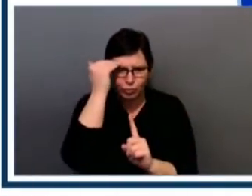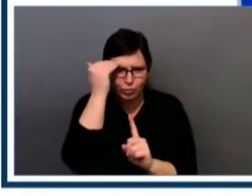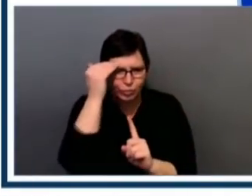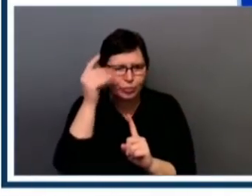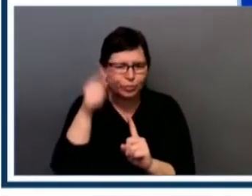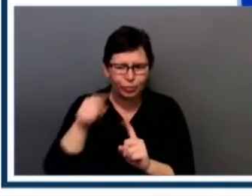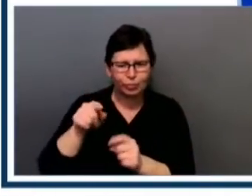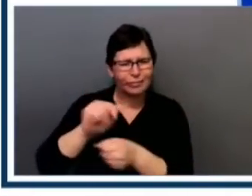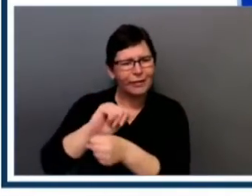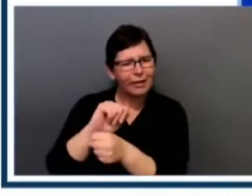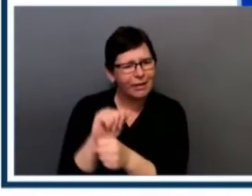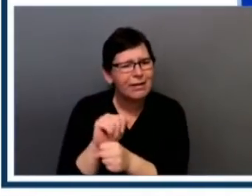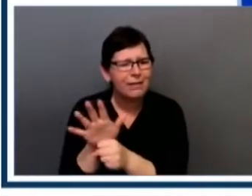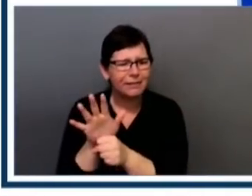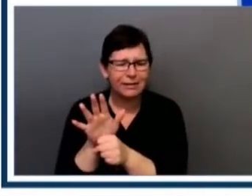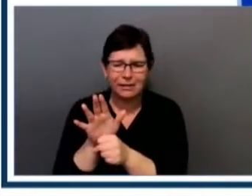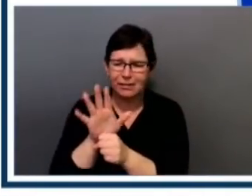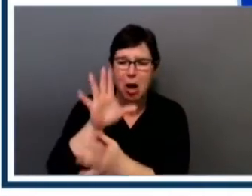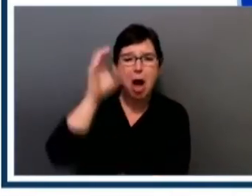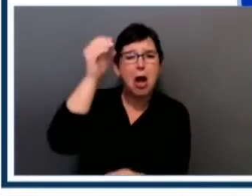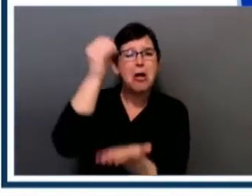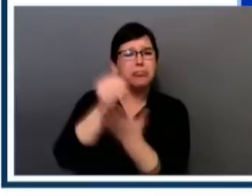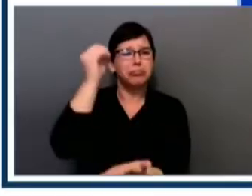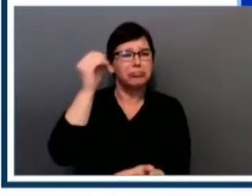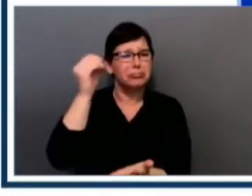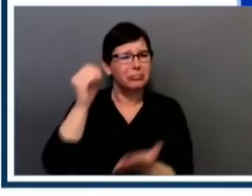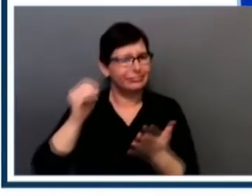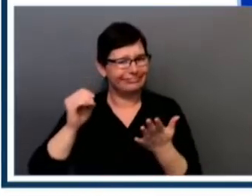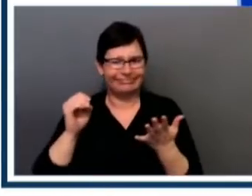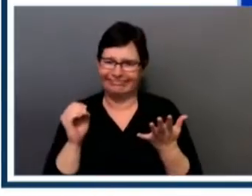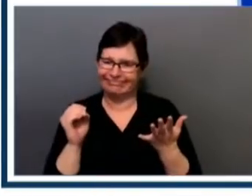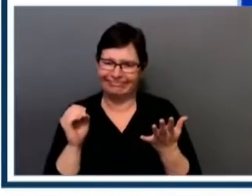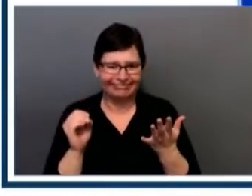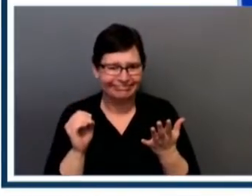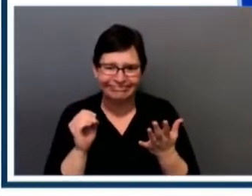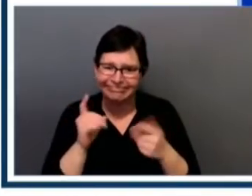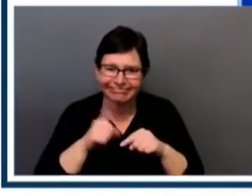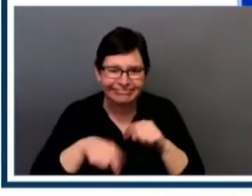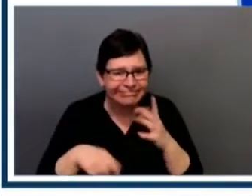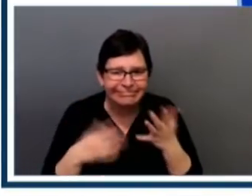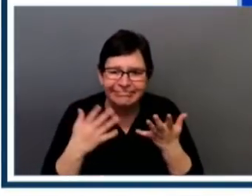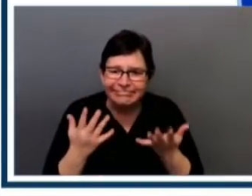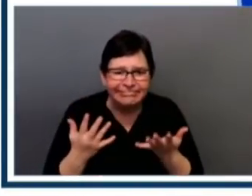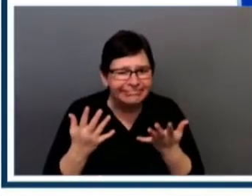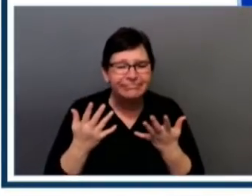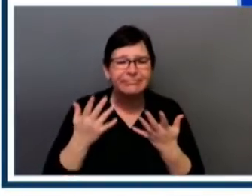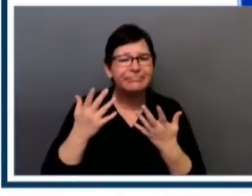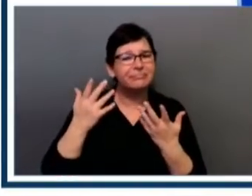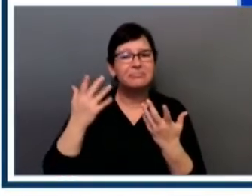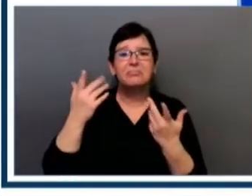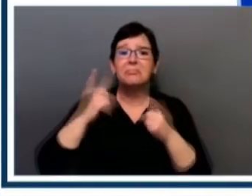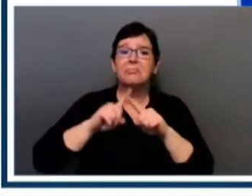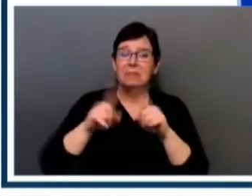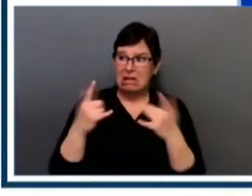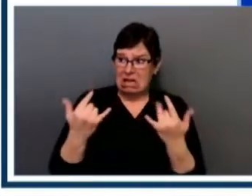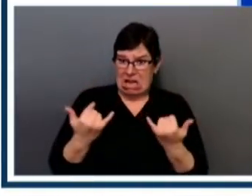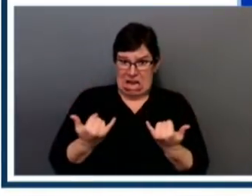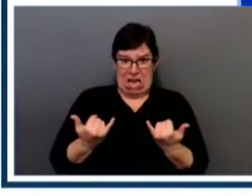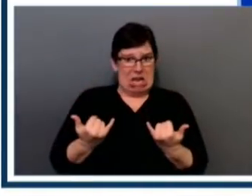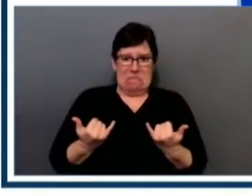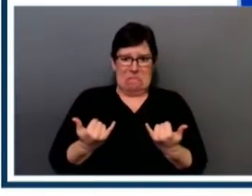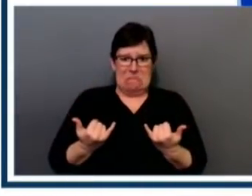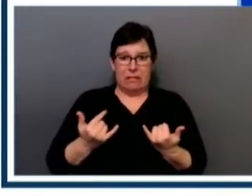reality. Certainly not right now. Someday, hopefully, maybe it will be, but it's not right now. Living with